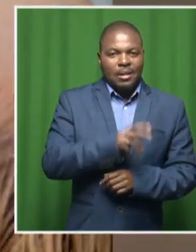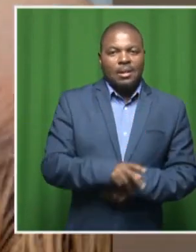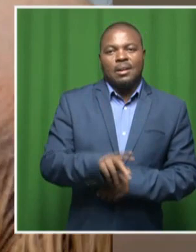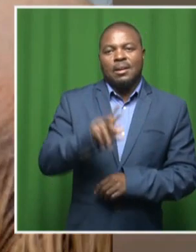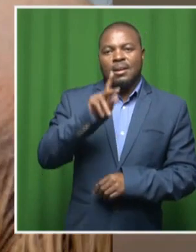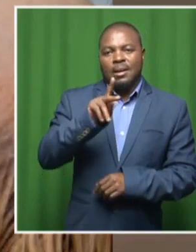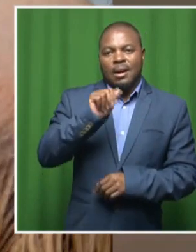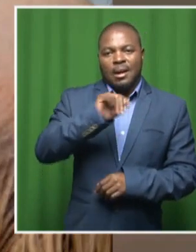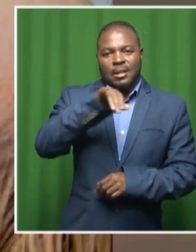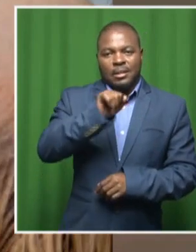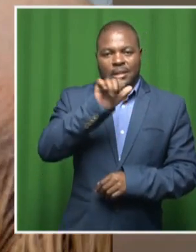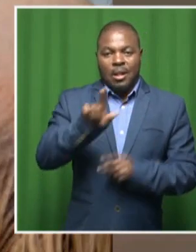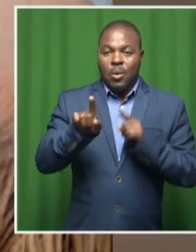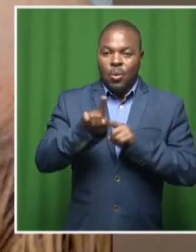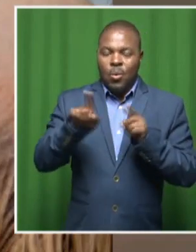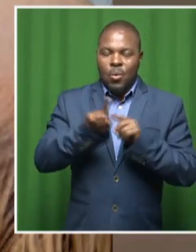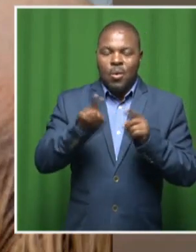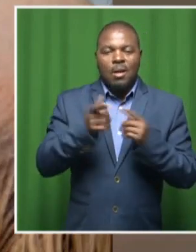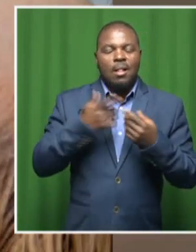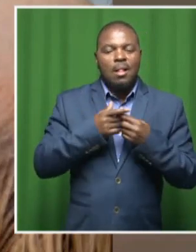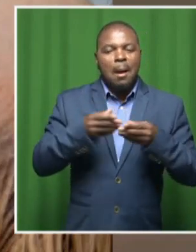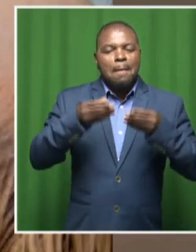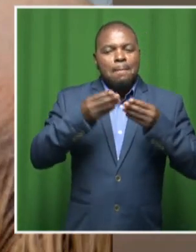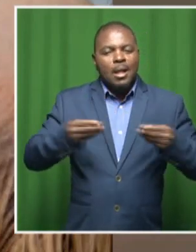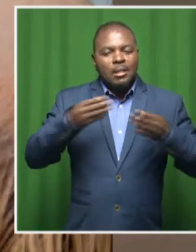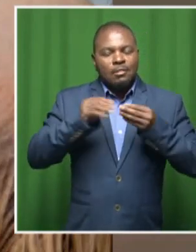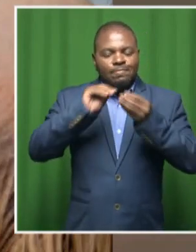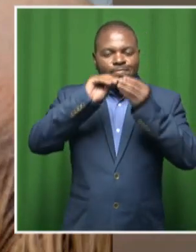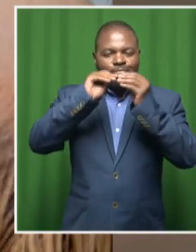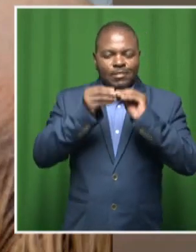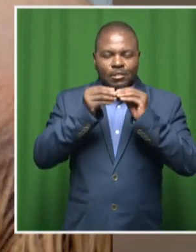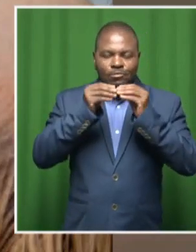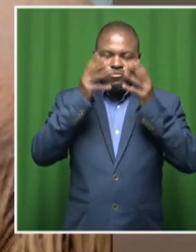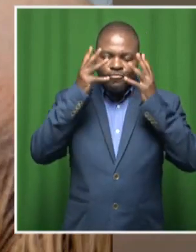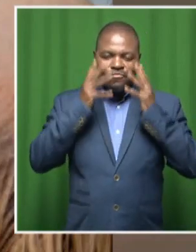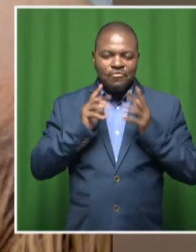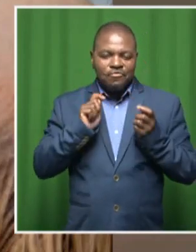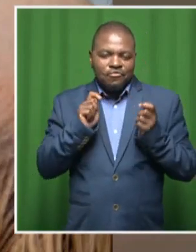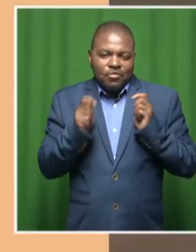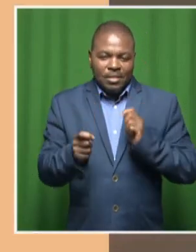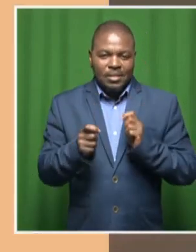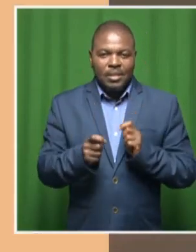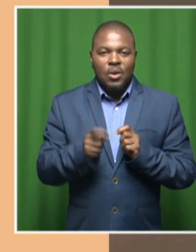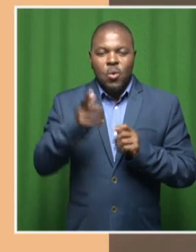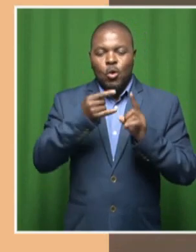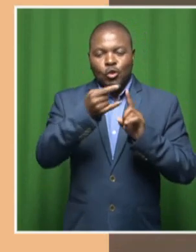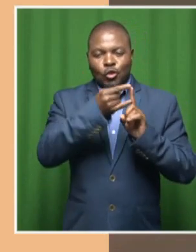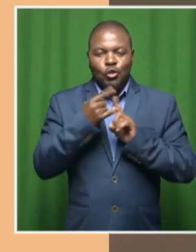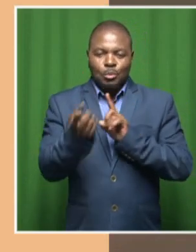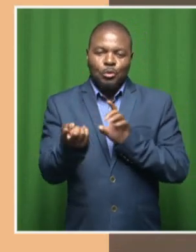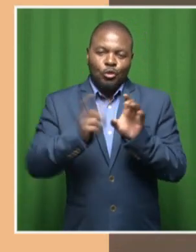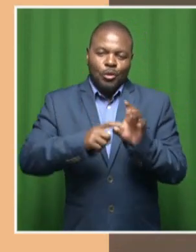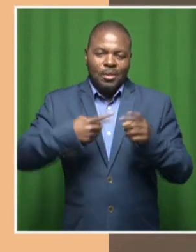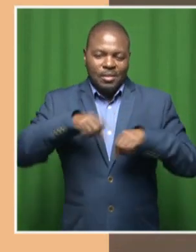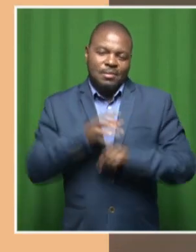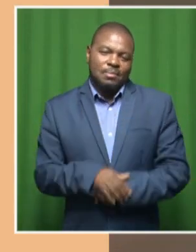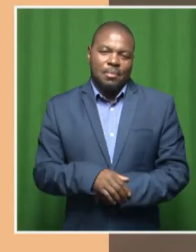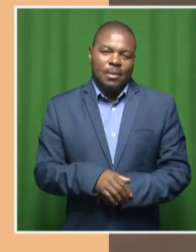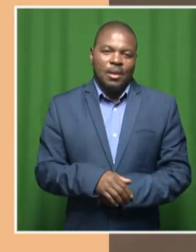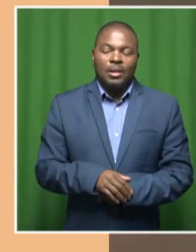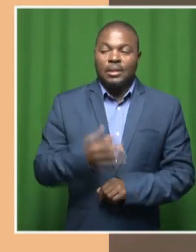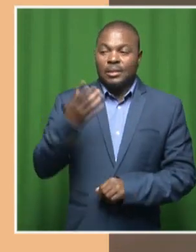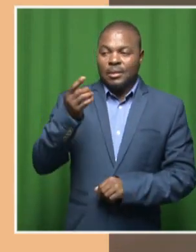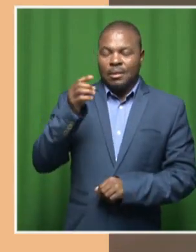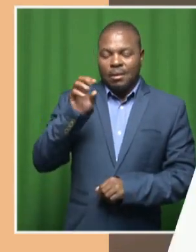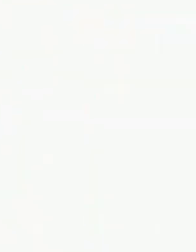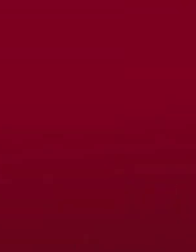an award-winning plastic reconstructive surgeon, and she joins us on Zoom to tell us more. Dr Kajal,